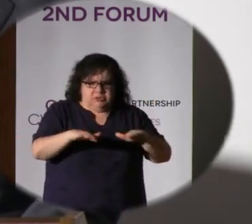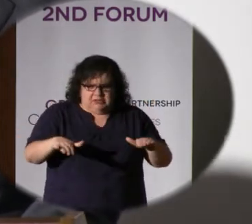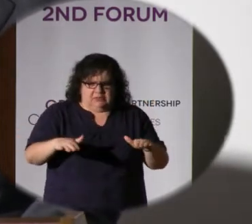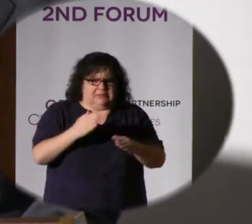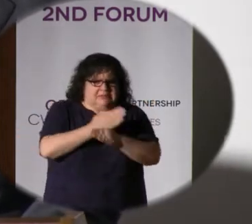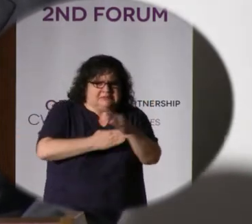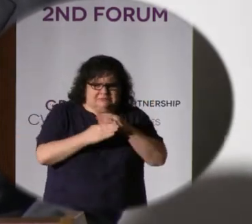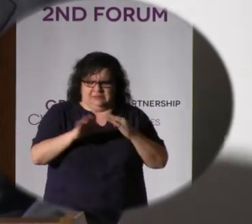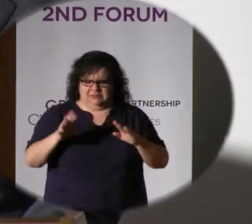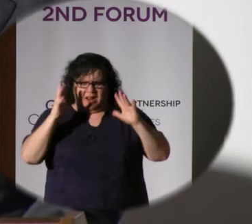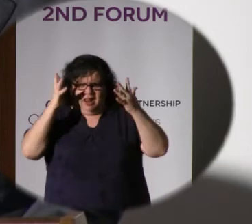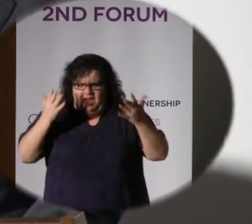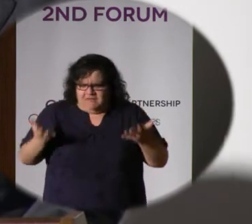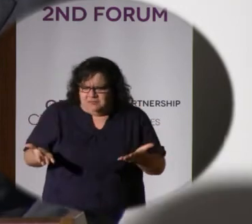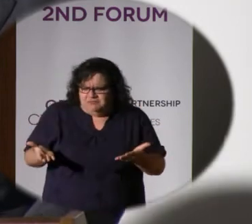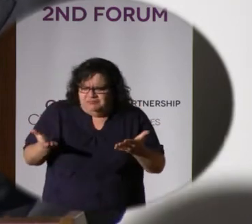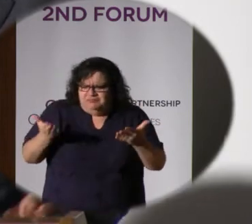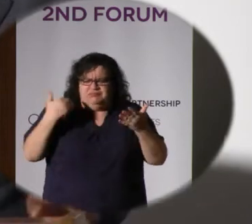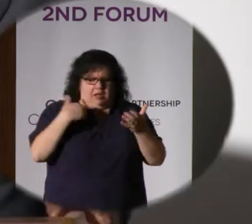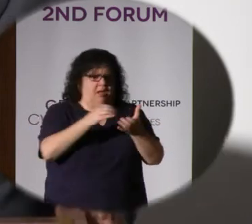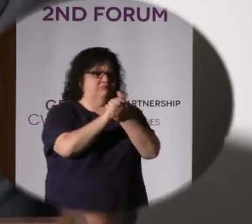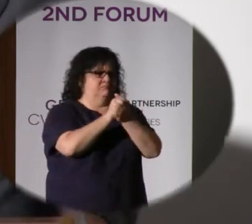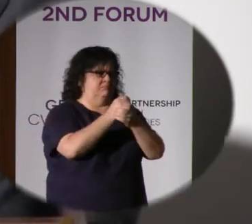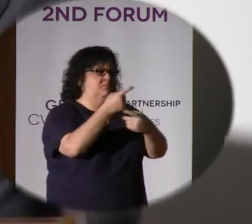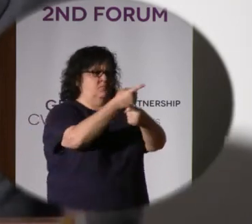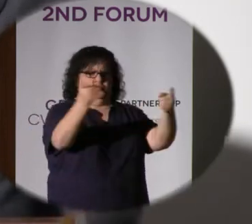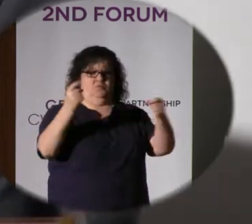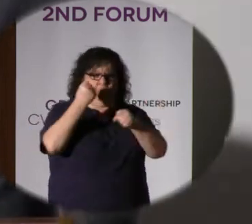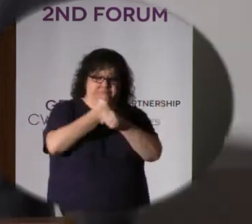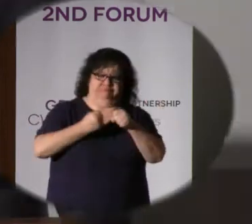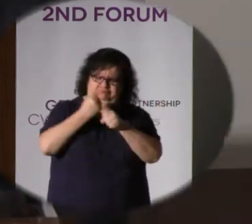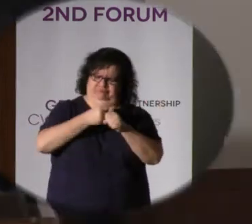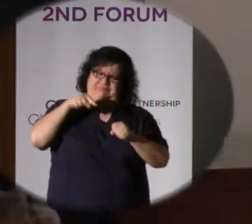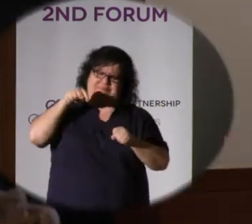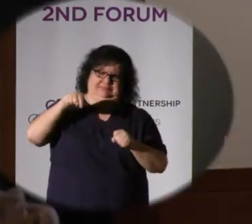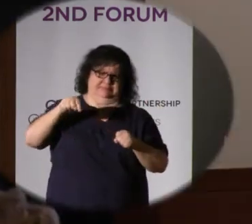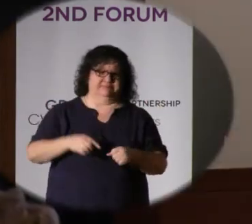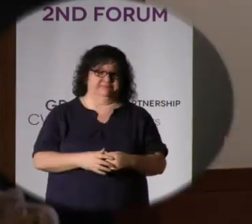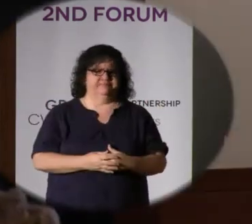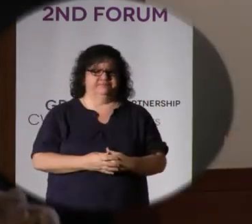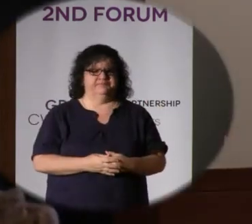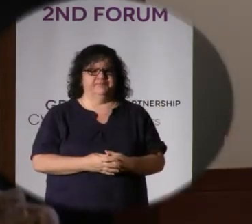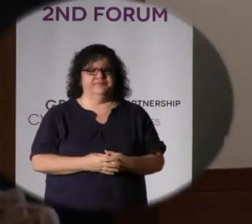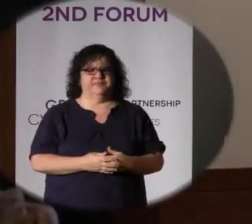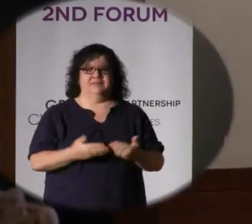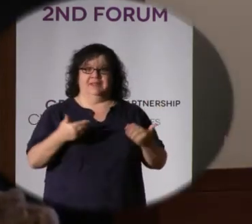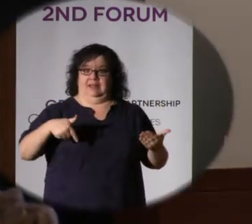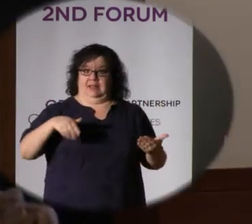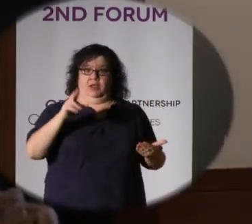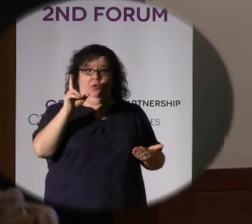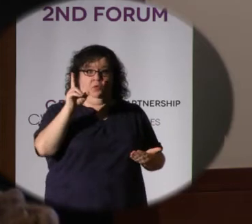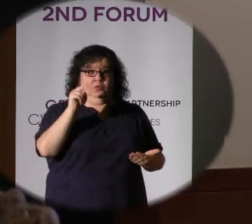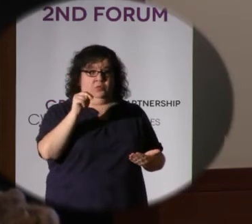At UNICEF, we firmly believe that all children have unlimited